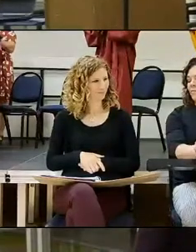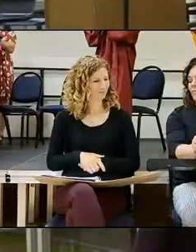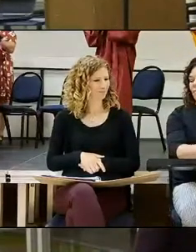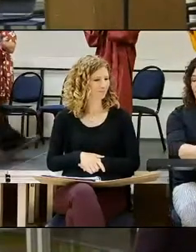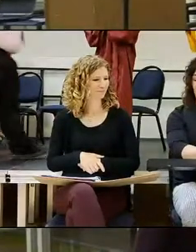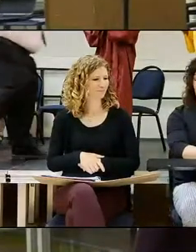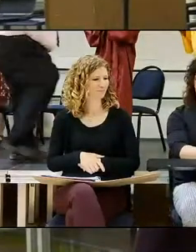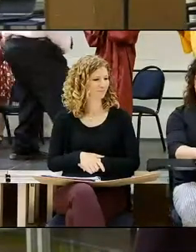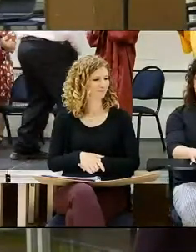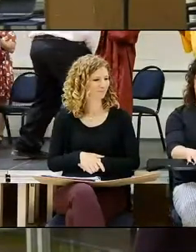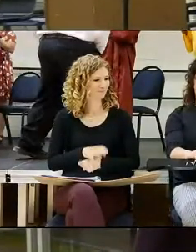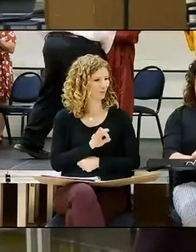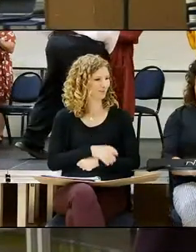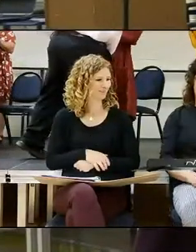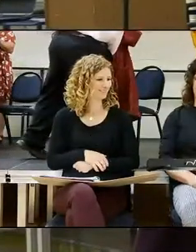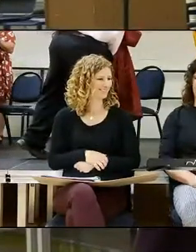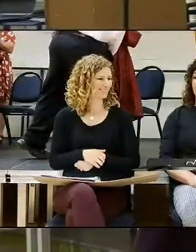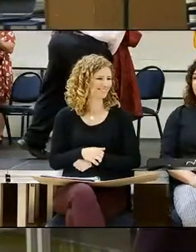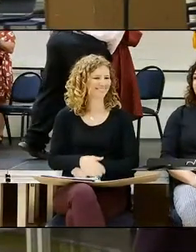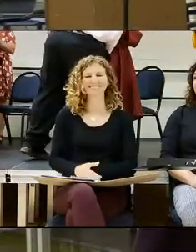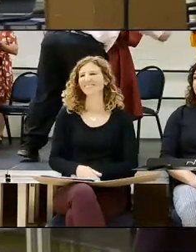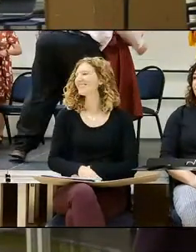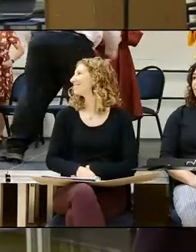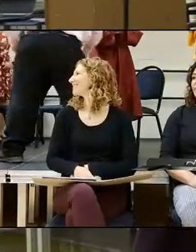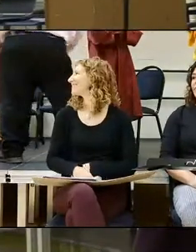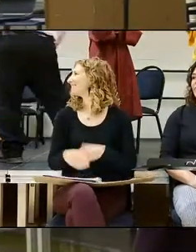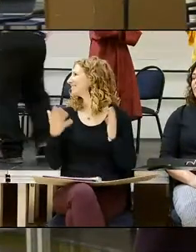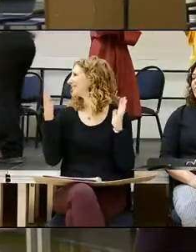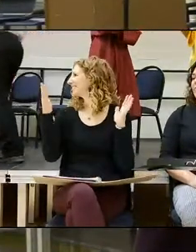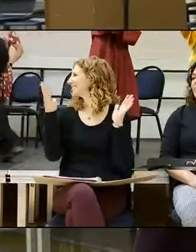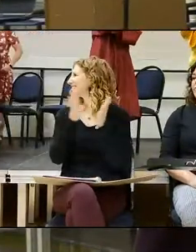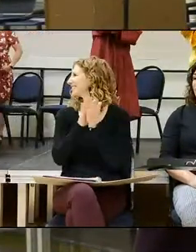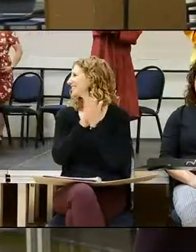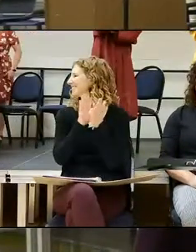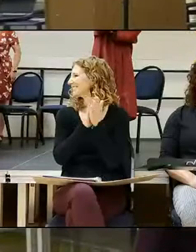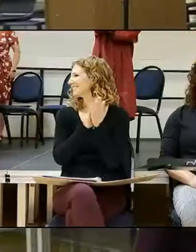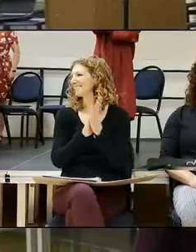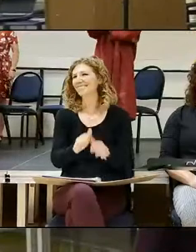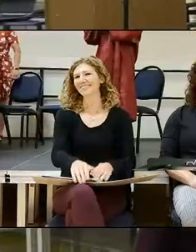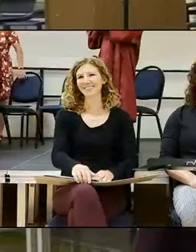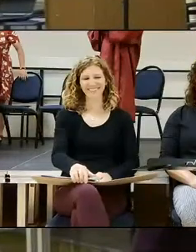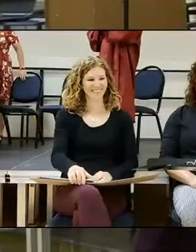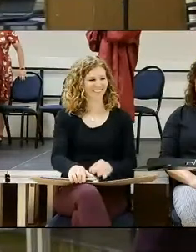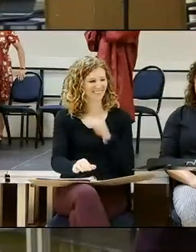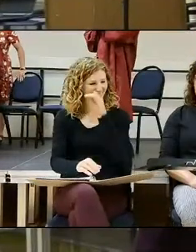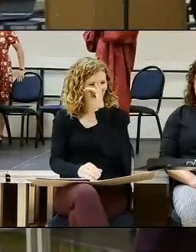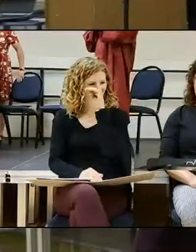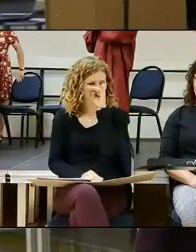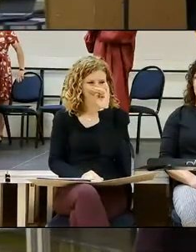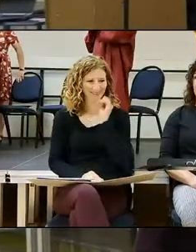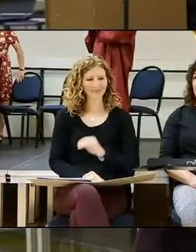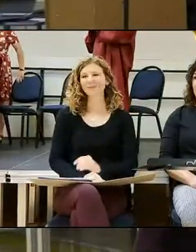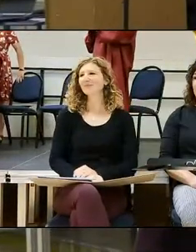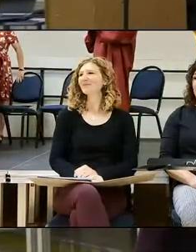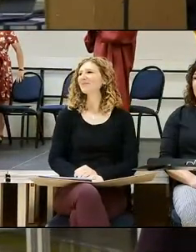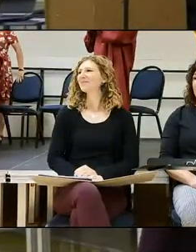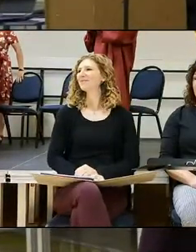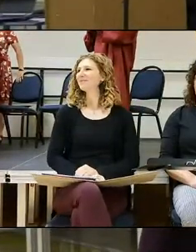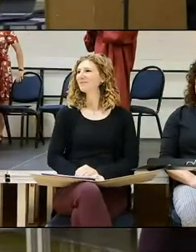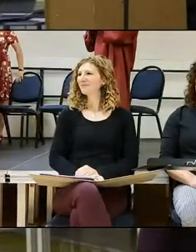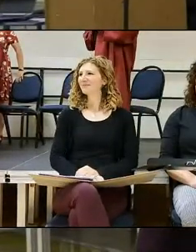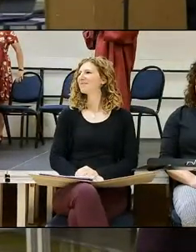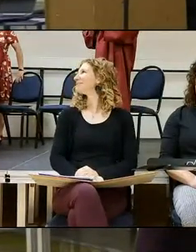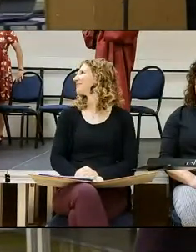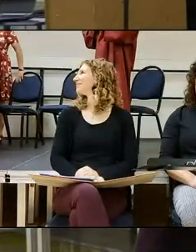John, here's Rocky, the diploma. Rocky's holding it in his hands. It's a